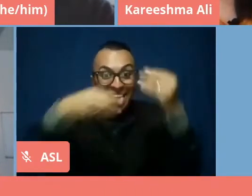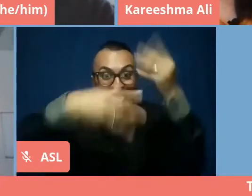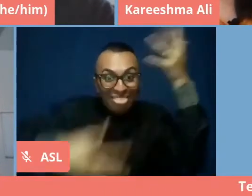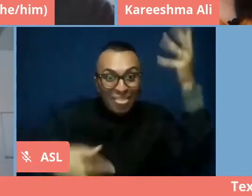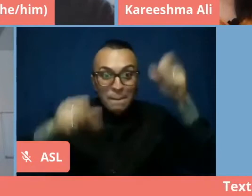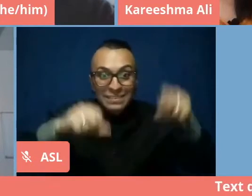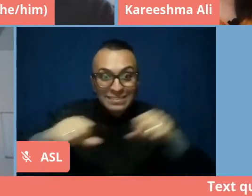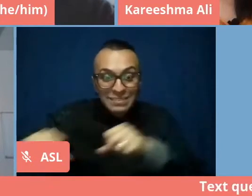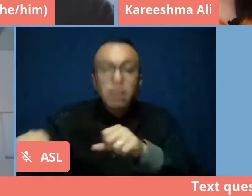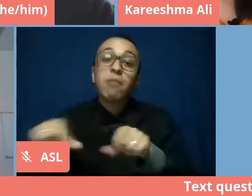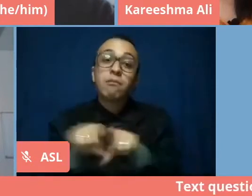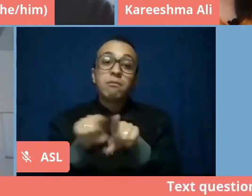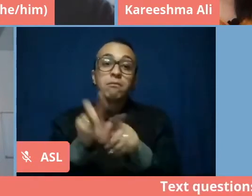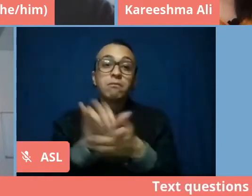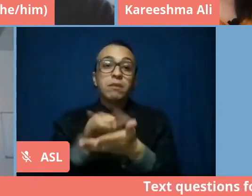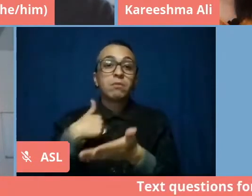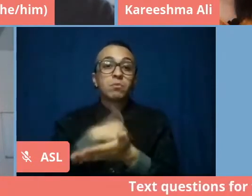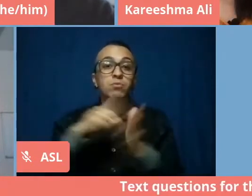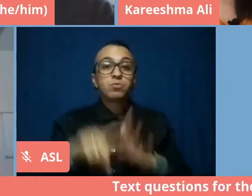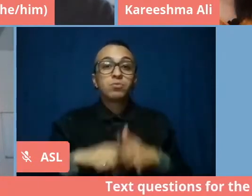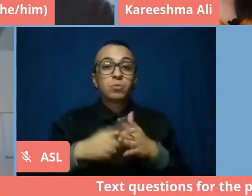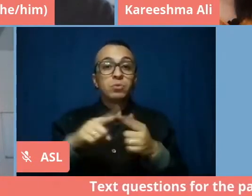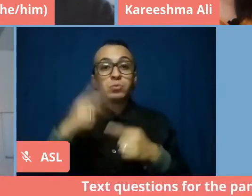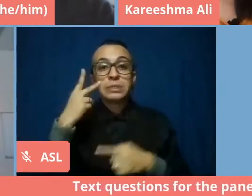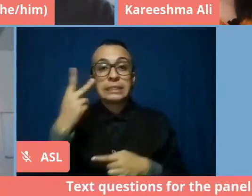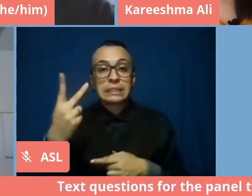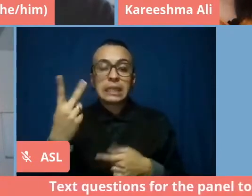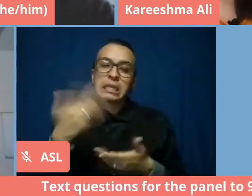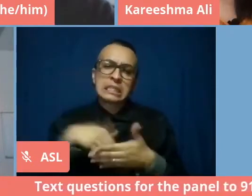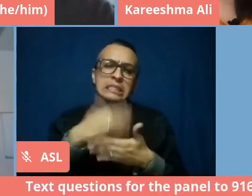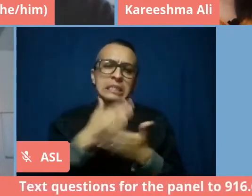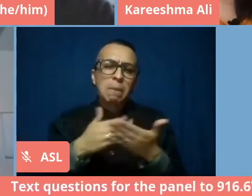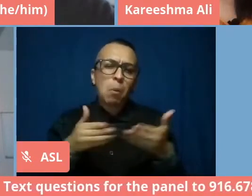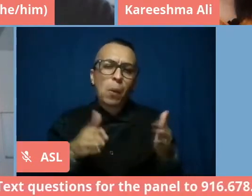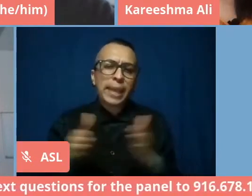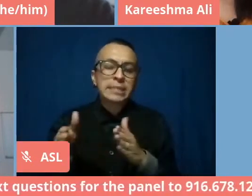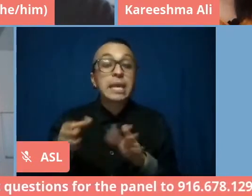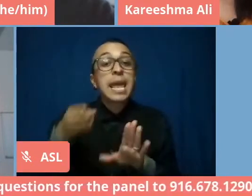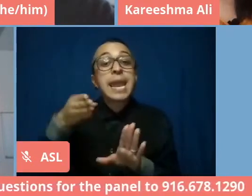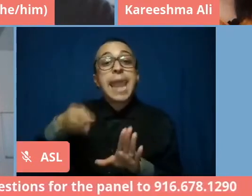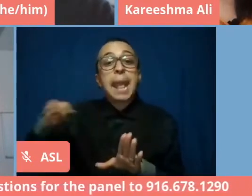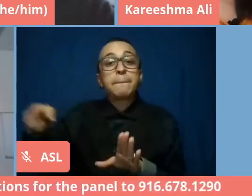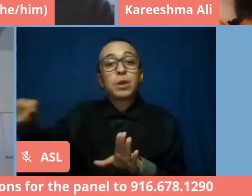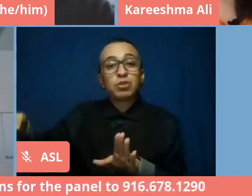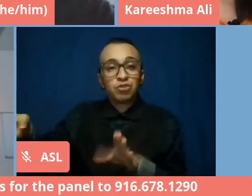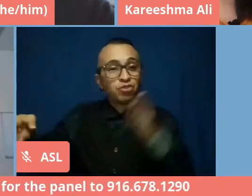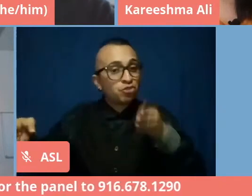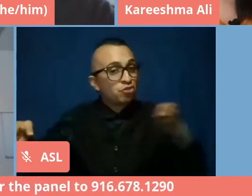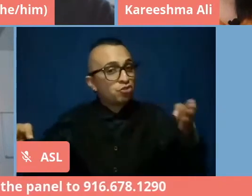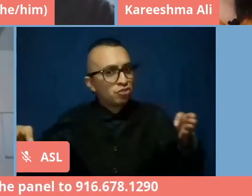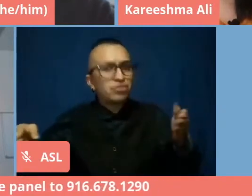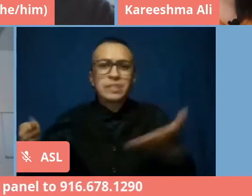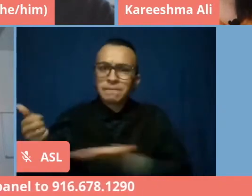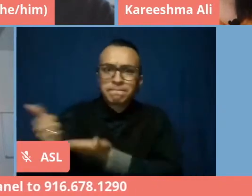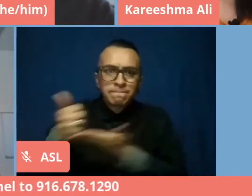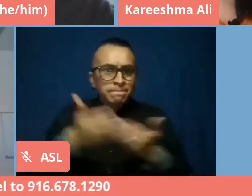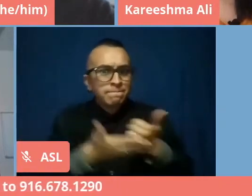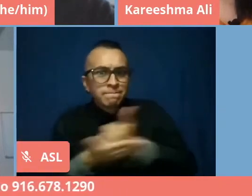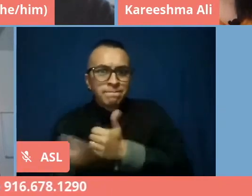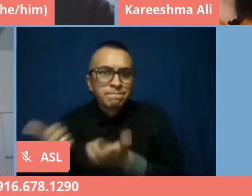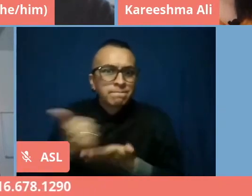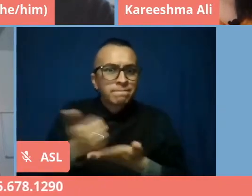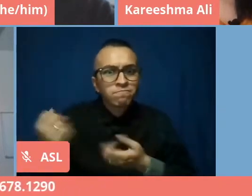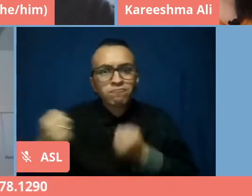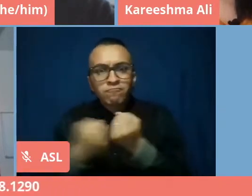to see, in some ways, neighbors reaching out to one another,